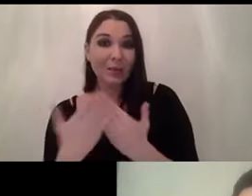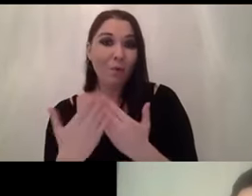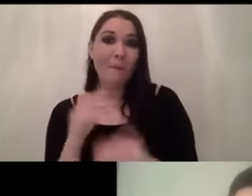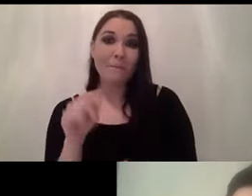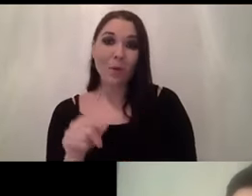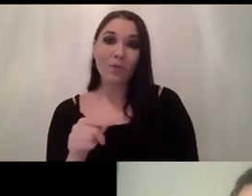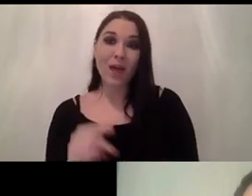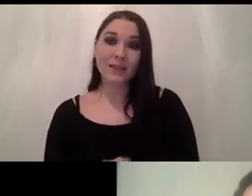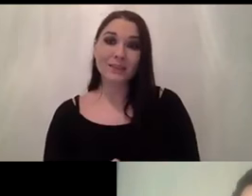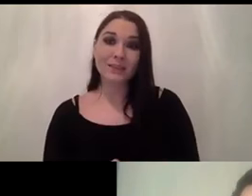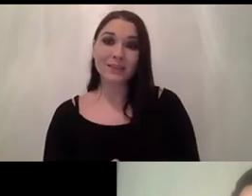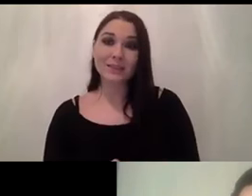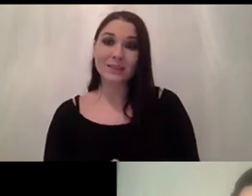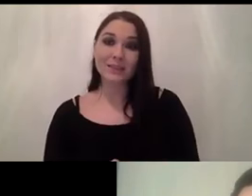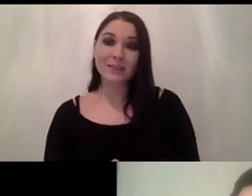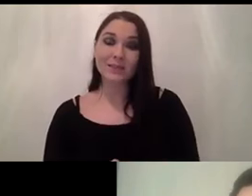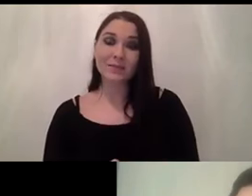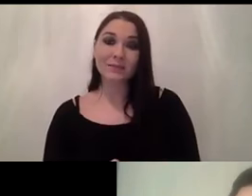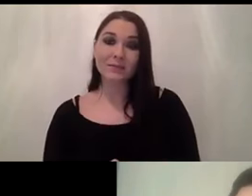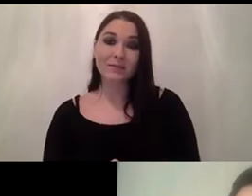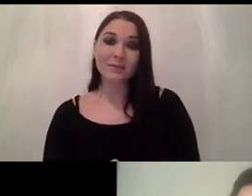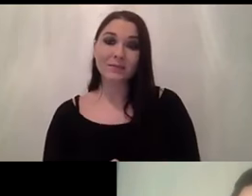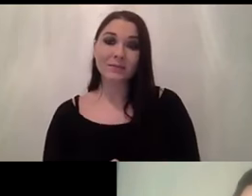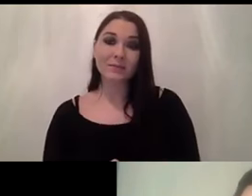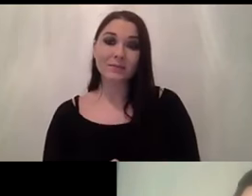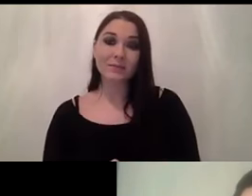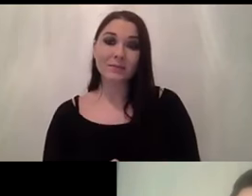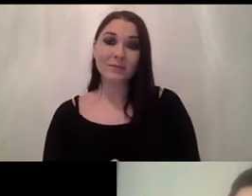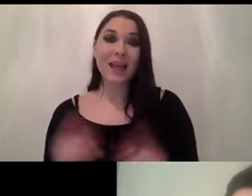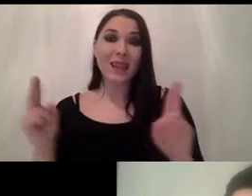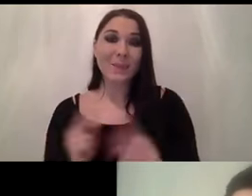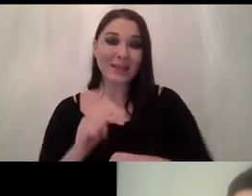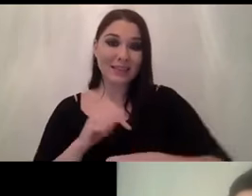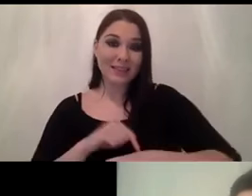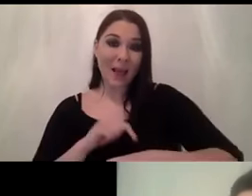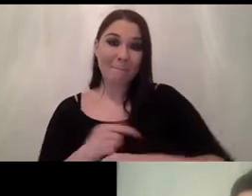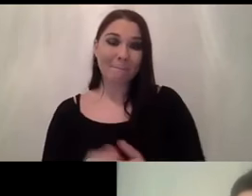because we have just a limited time.